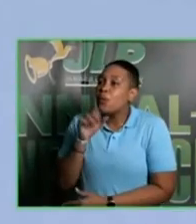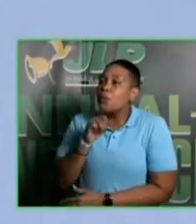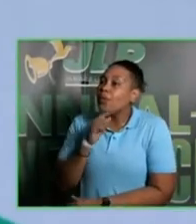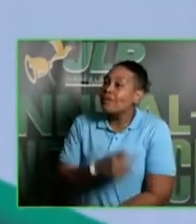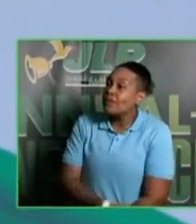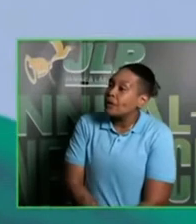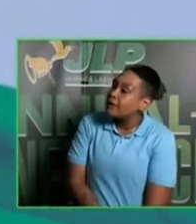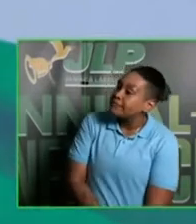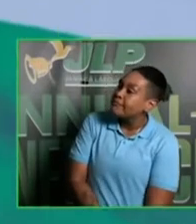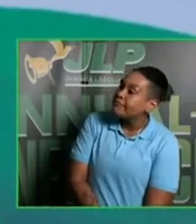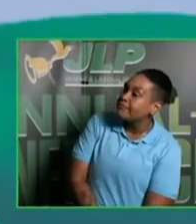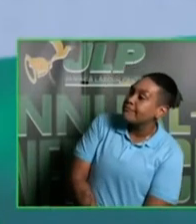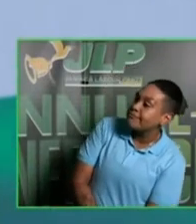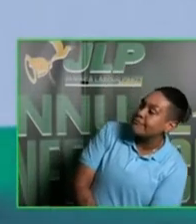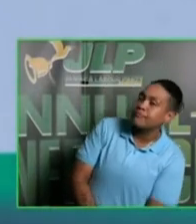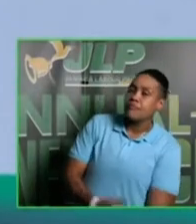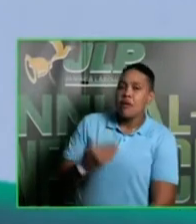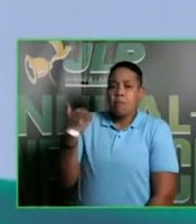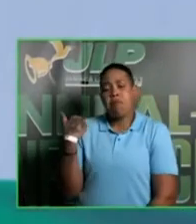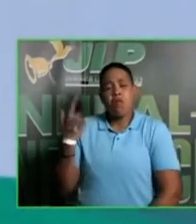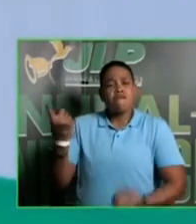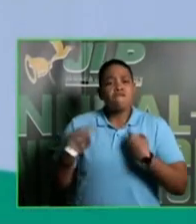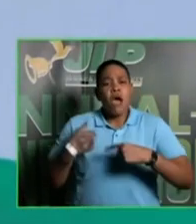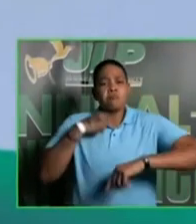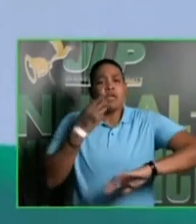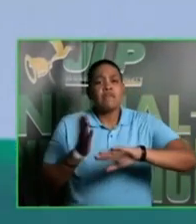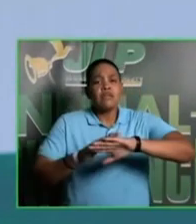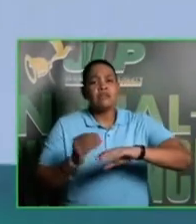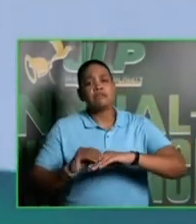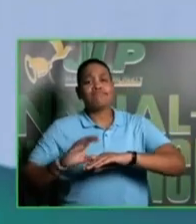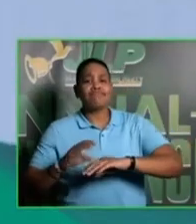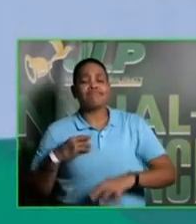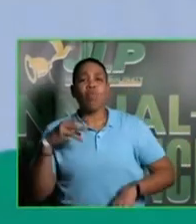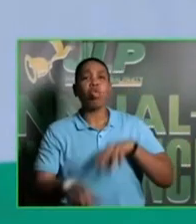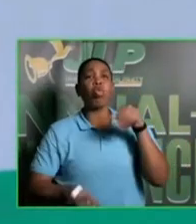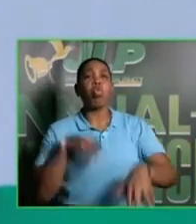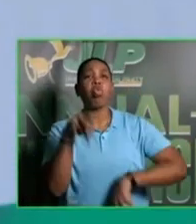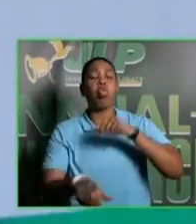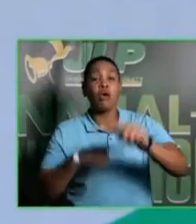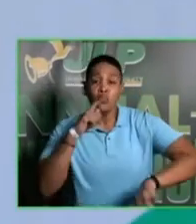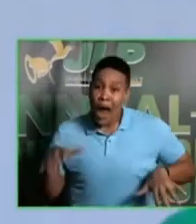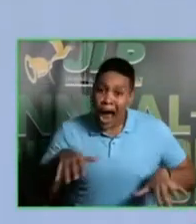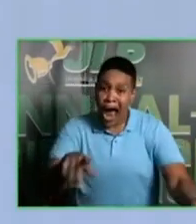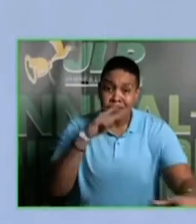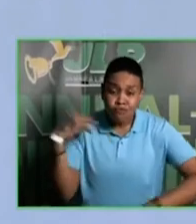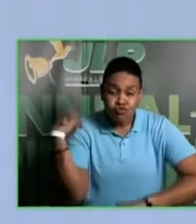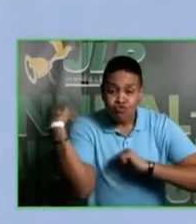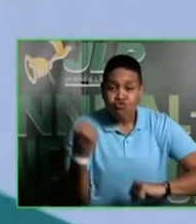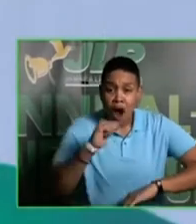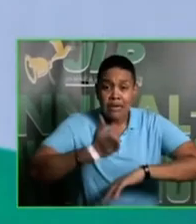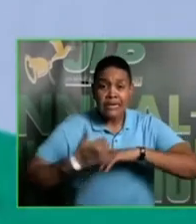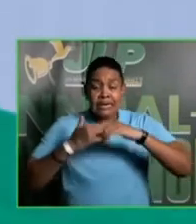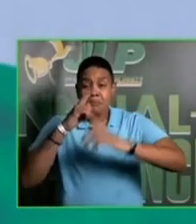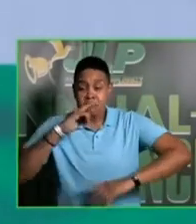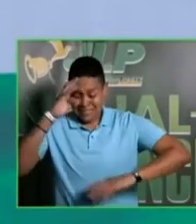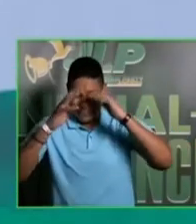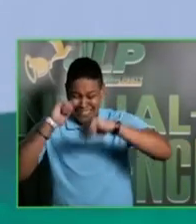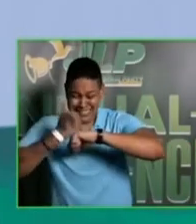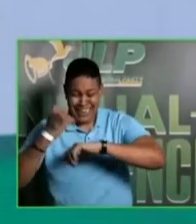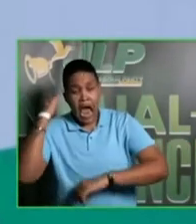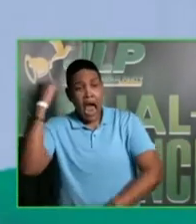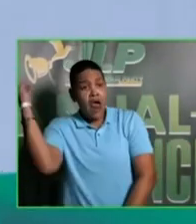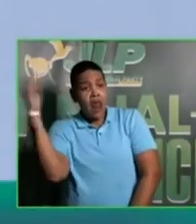burden on you and increase your cost of living. We will be active and strong in implementing innovative